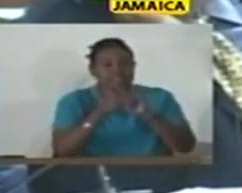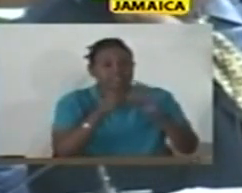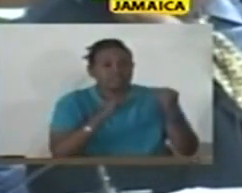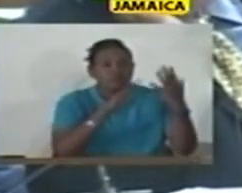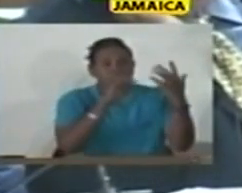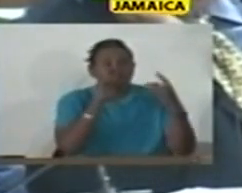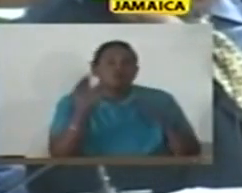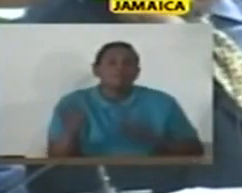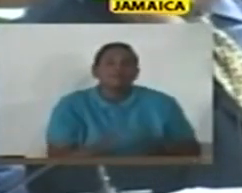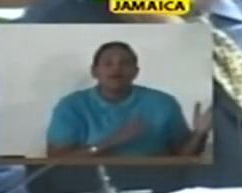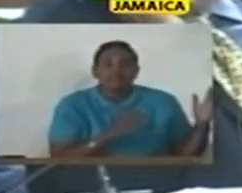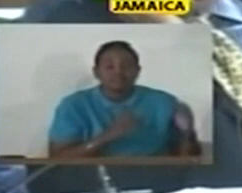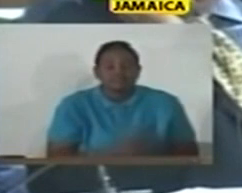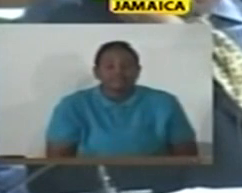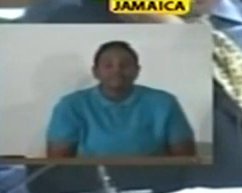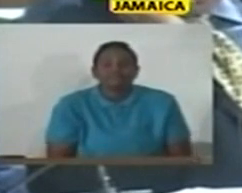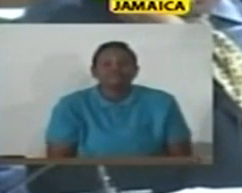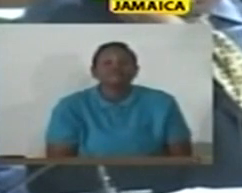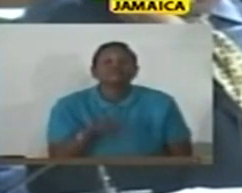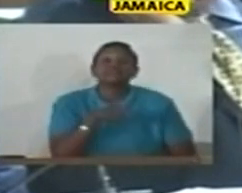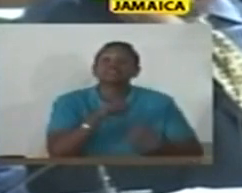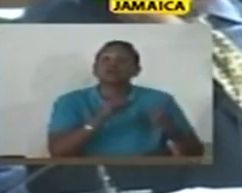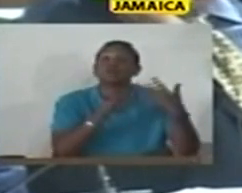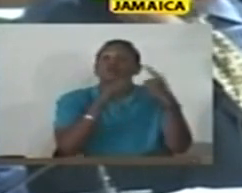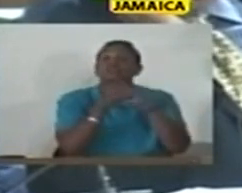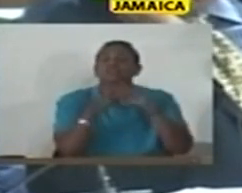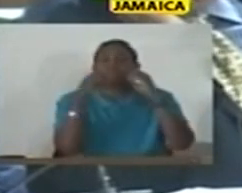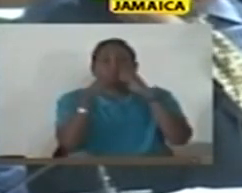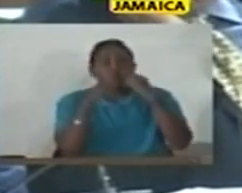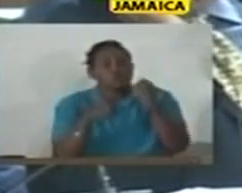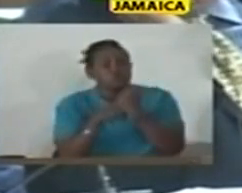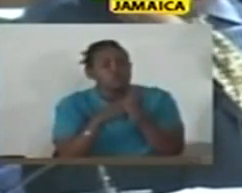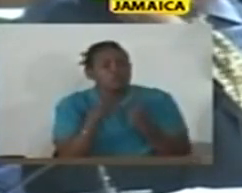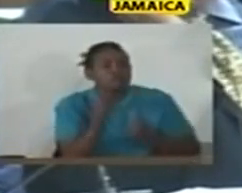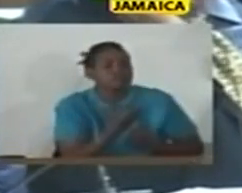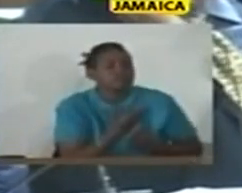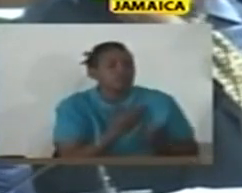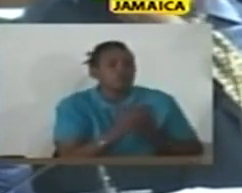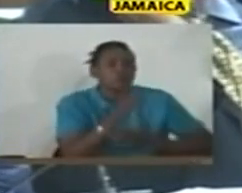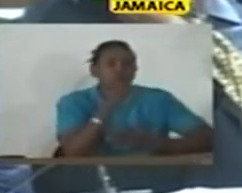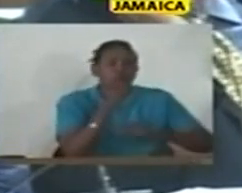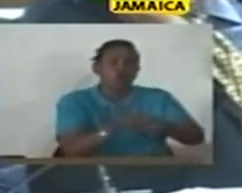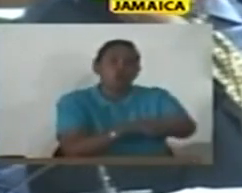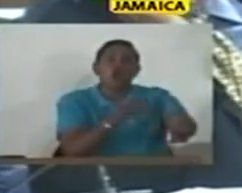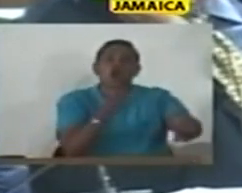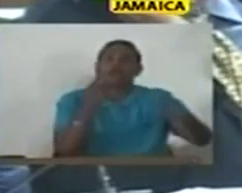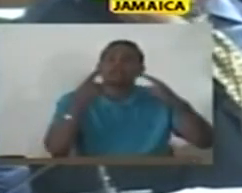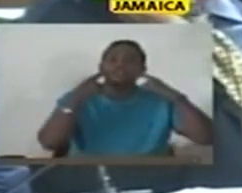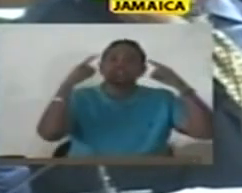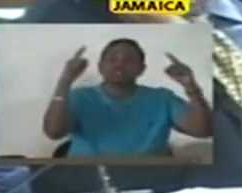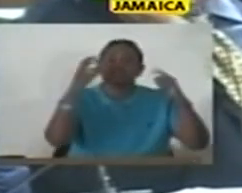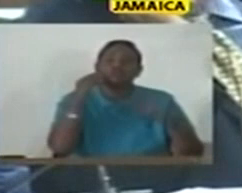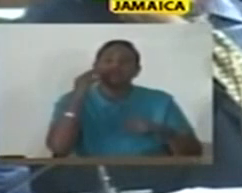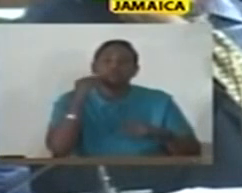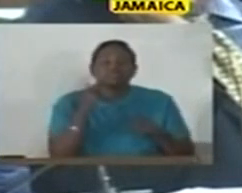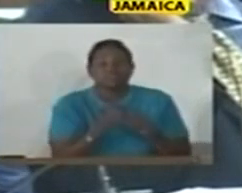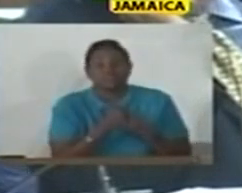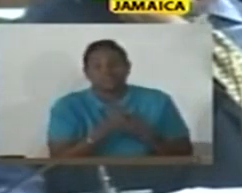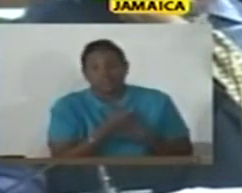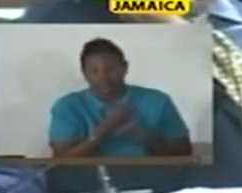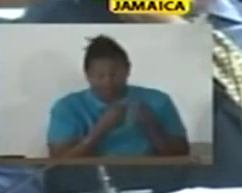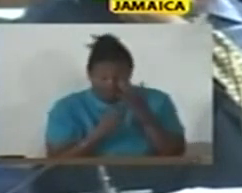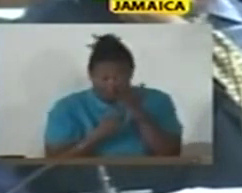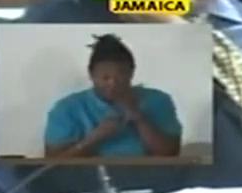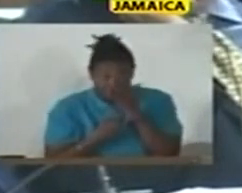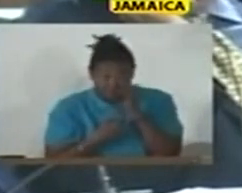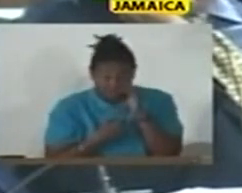planning. This approach is further supported by the long and successful experience of Singapore and